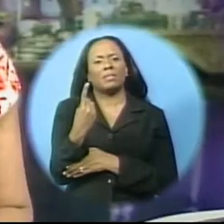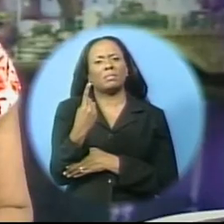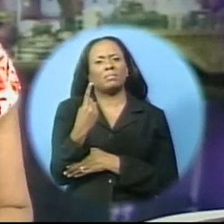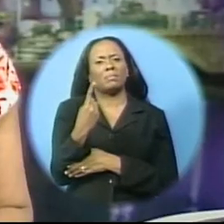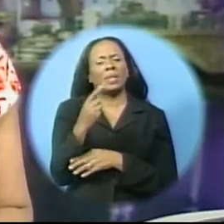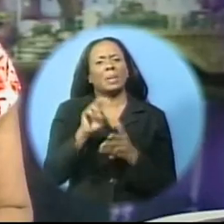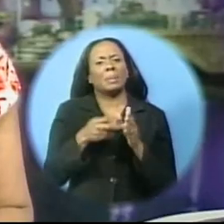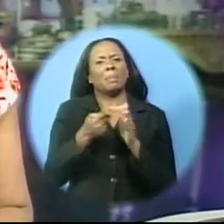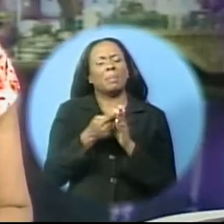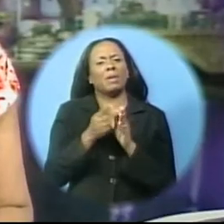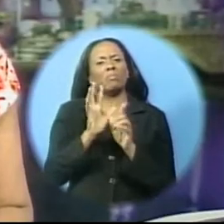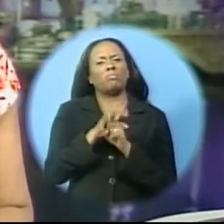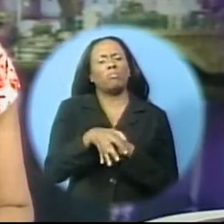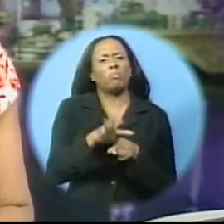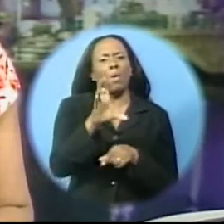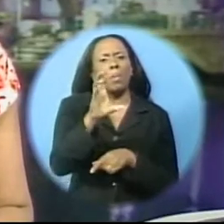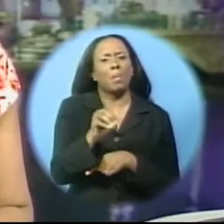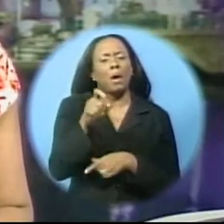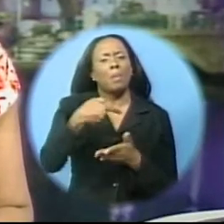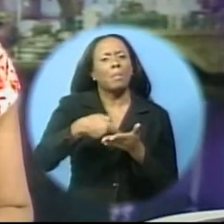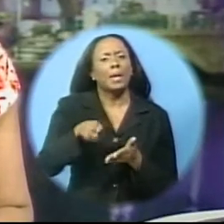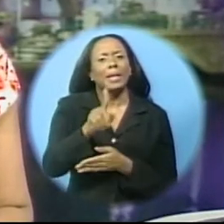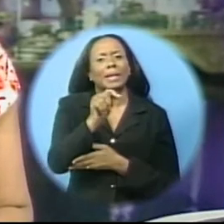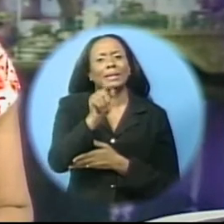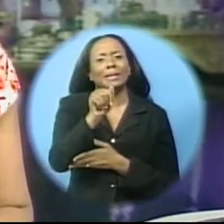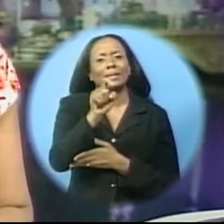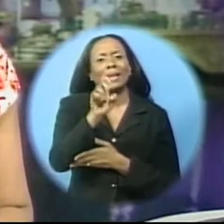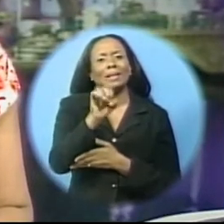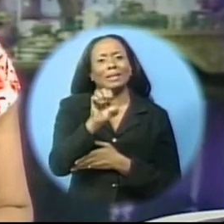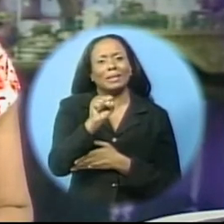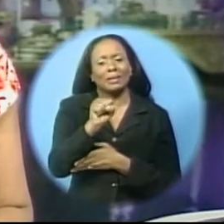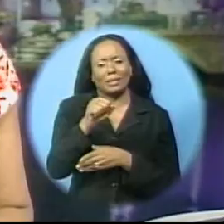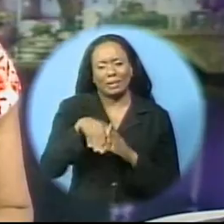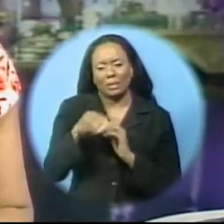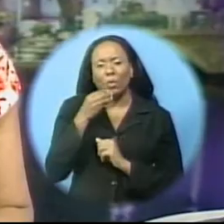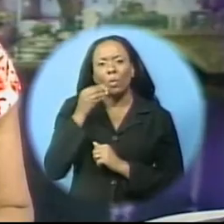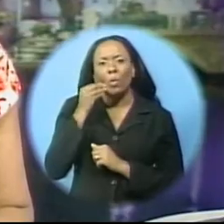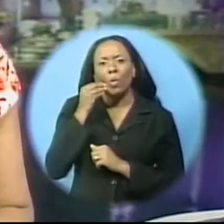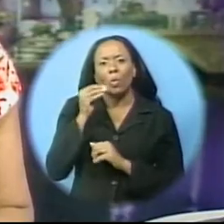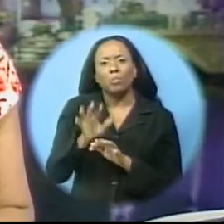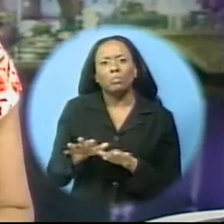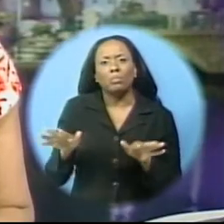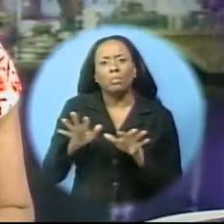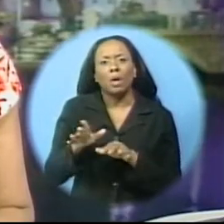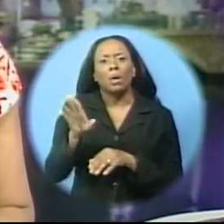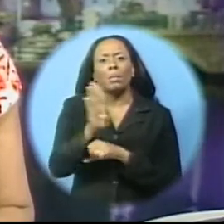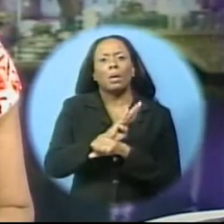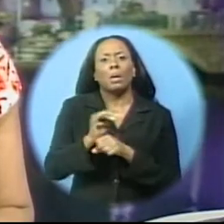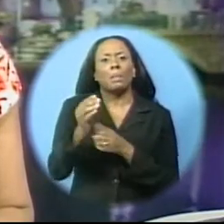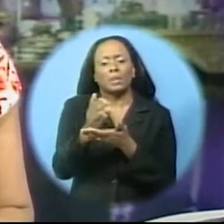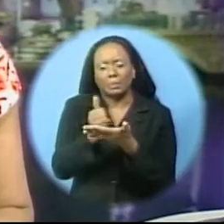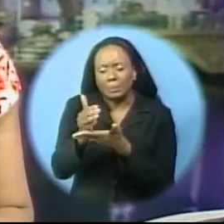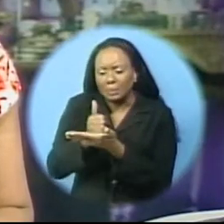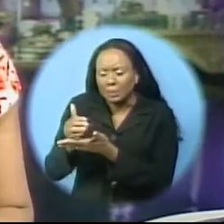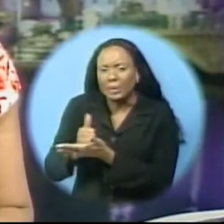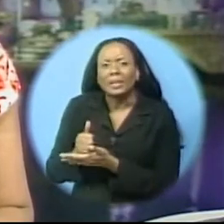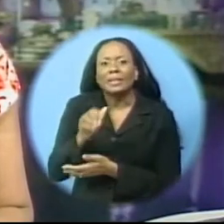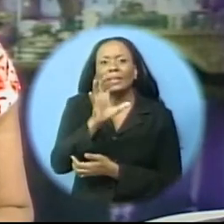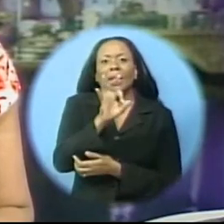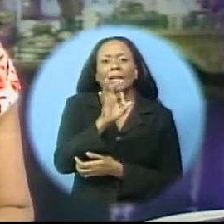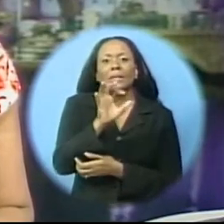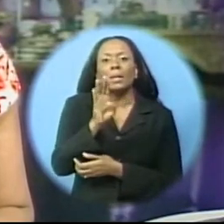overseas to pay taxes at home. He says prior to this, Barbados earned about $9 billion, but it started losing